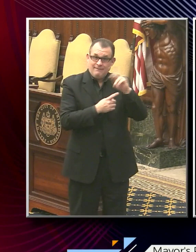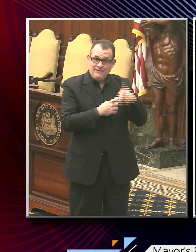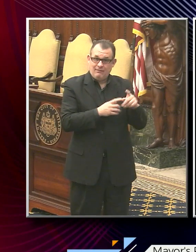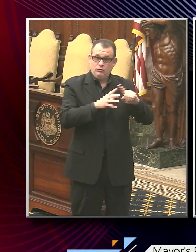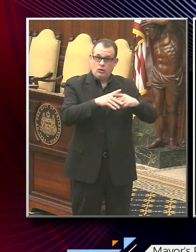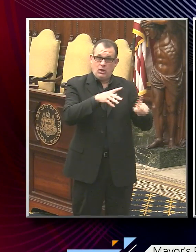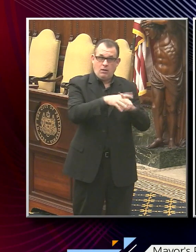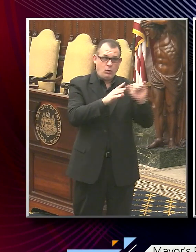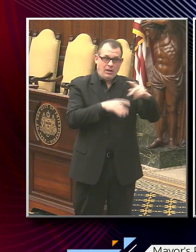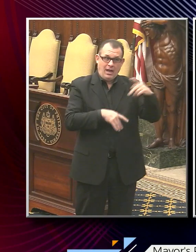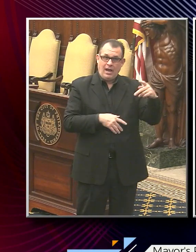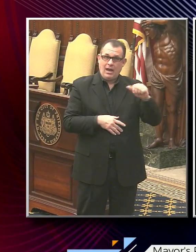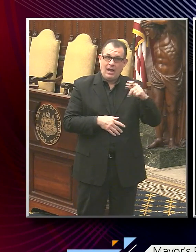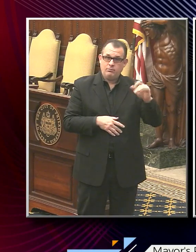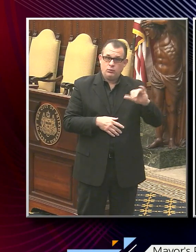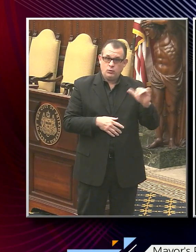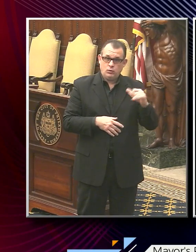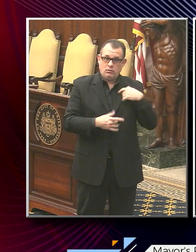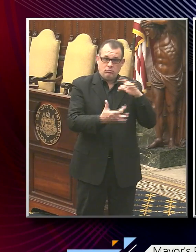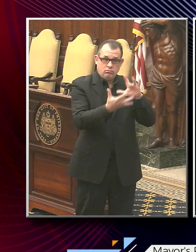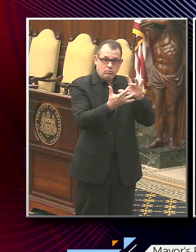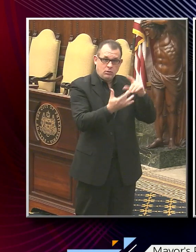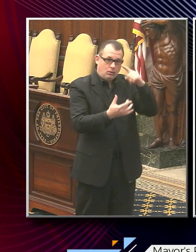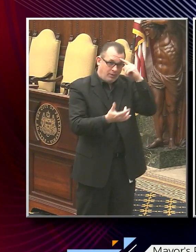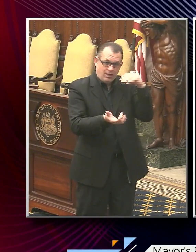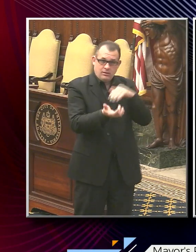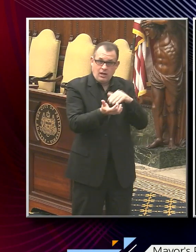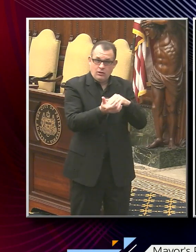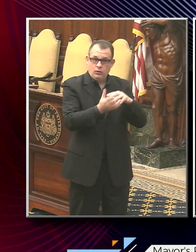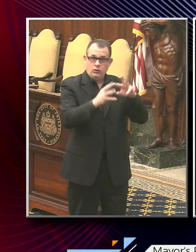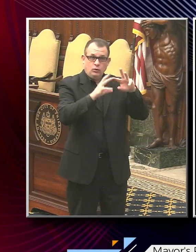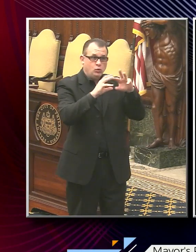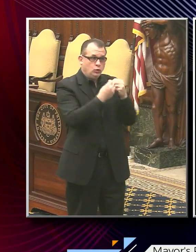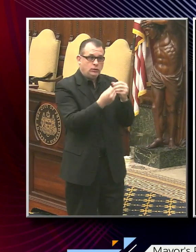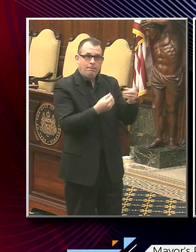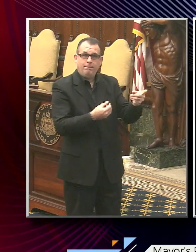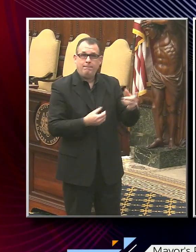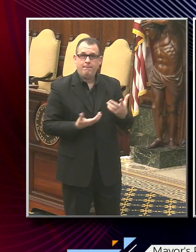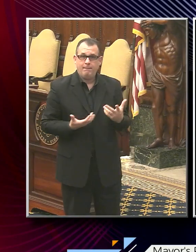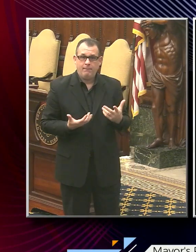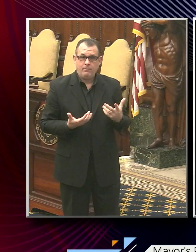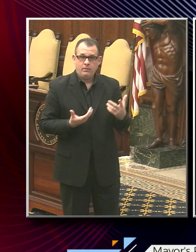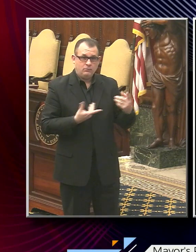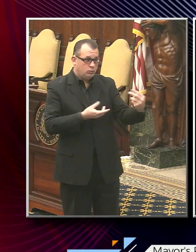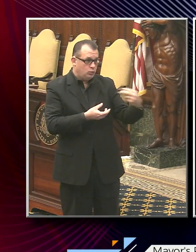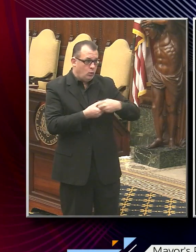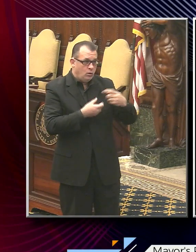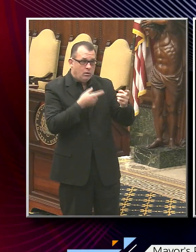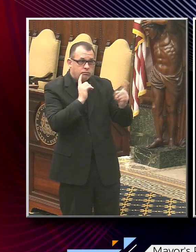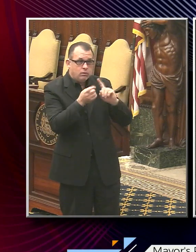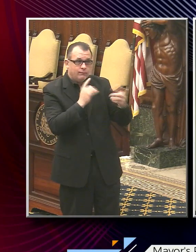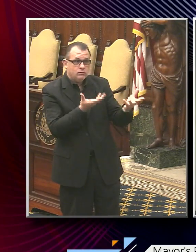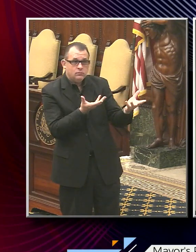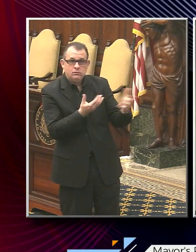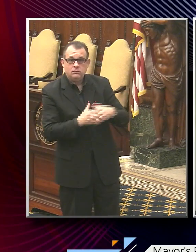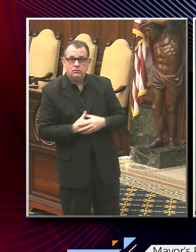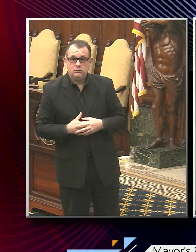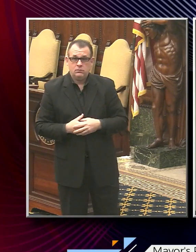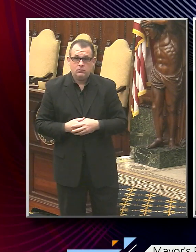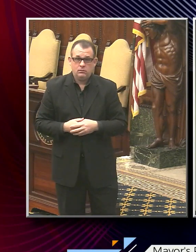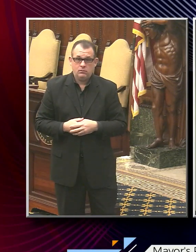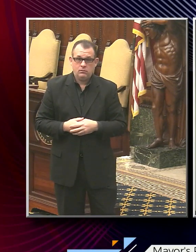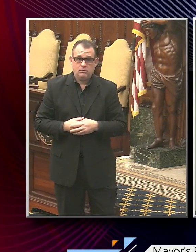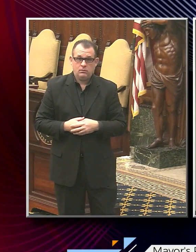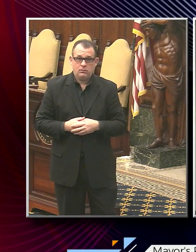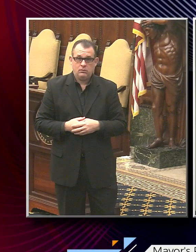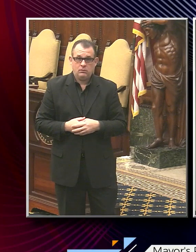So I'm wondering, has anybody reached out to the Black Doctors Consortium to have this conversation also? Well, so we talk regularly